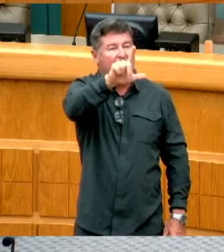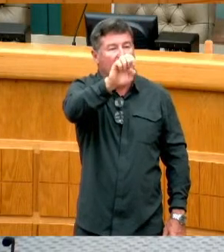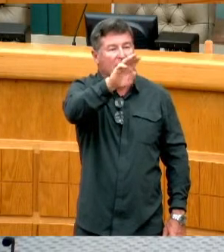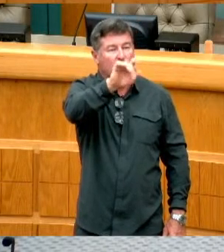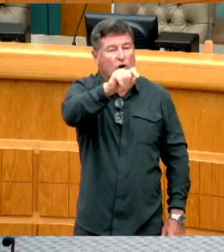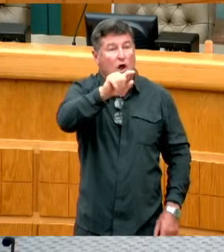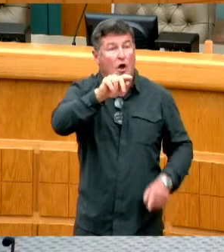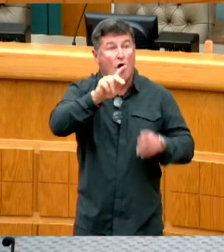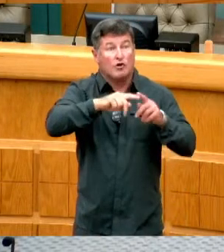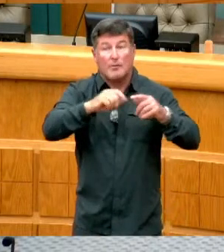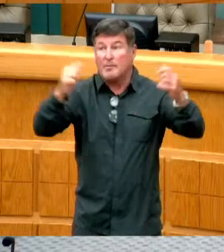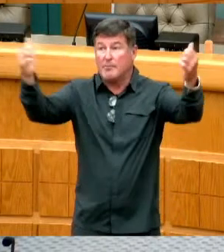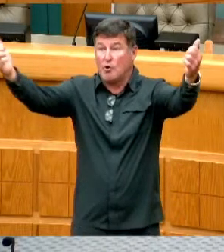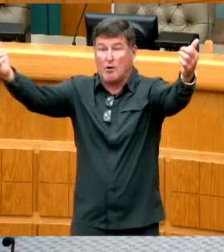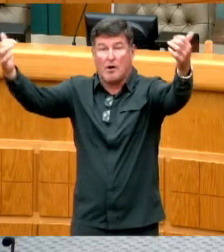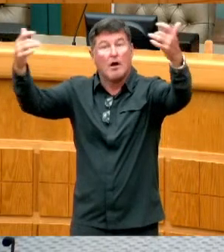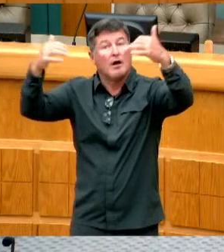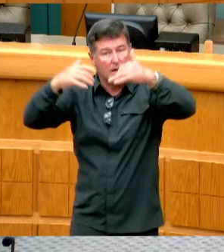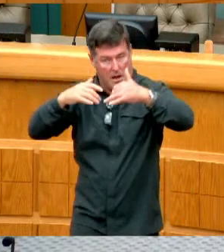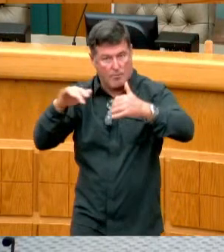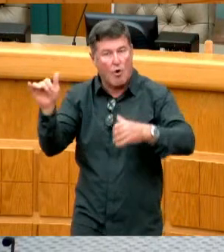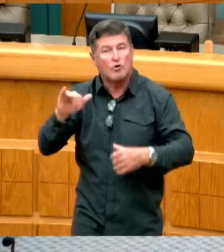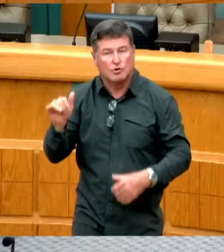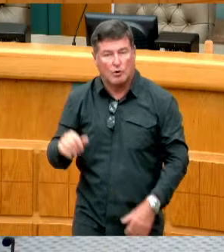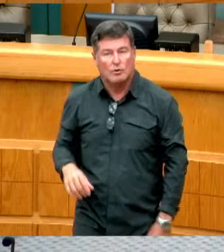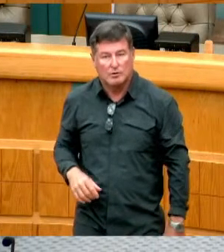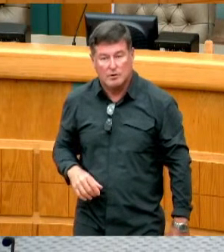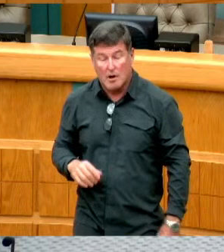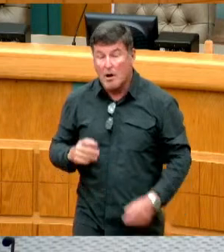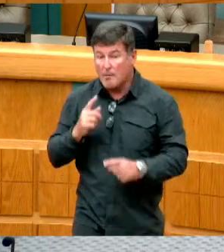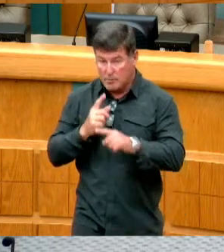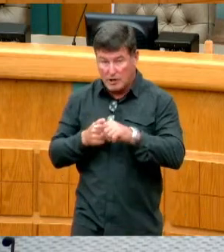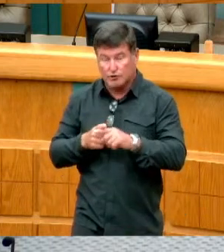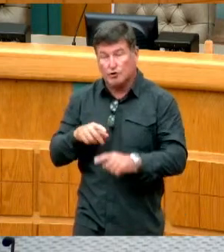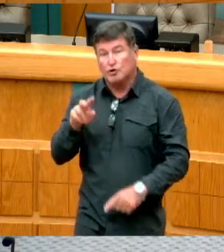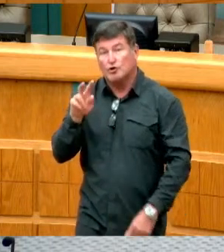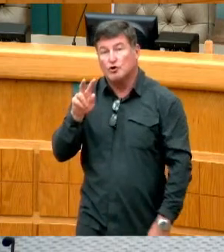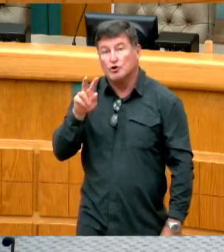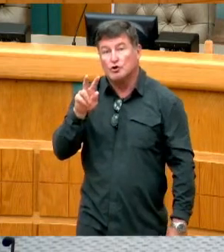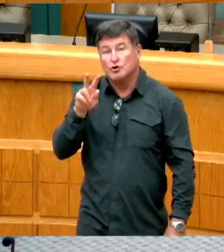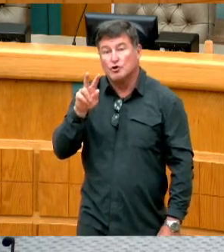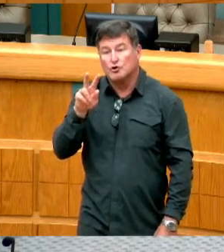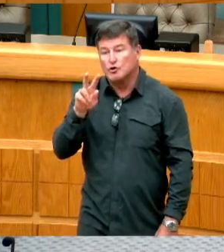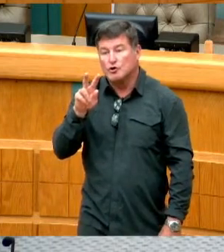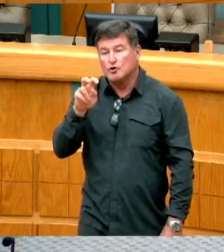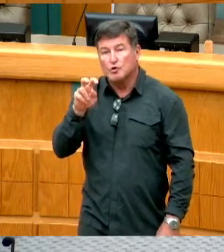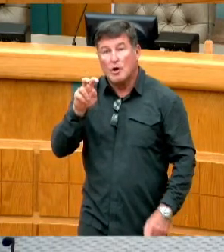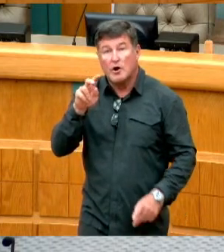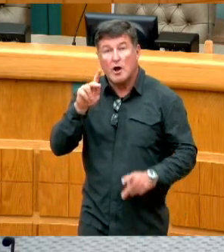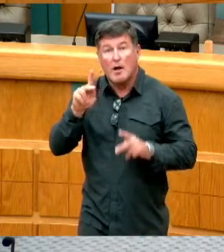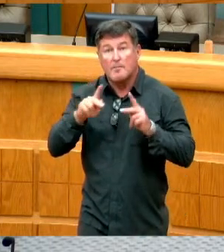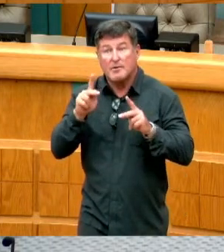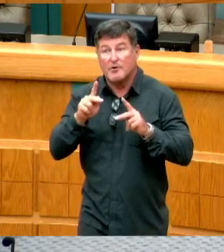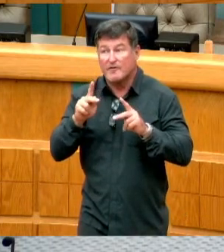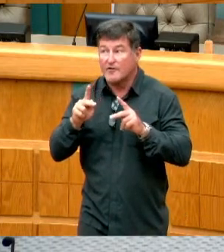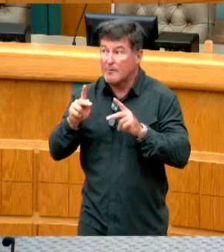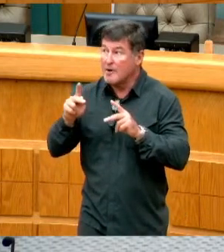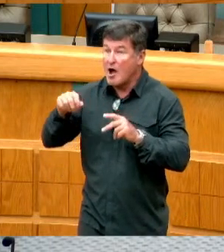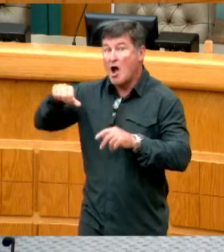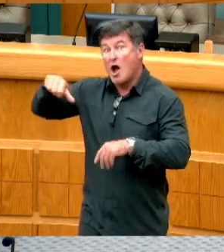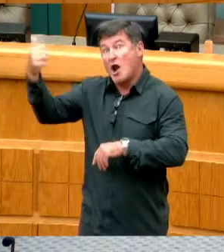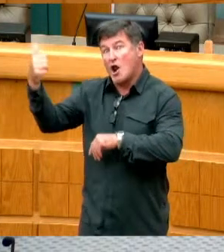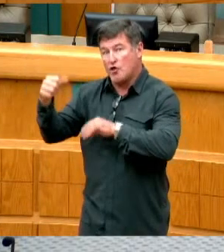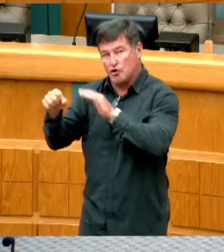were also served by the hub, as well as over 200 states. So people came from out of state to get their